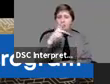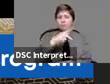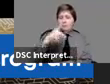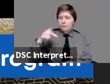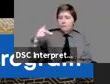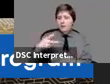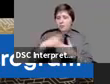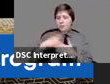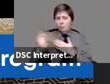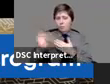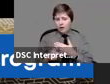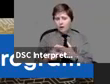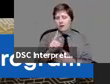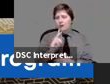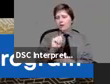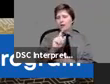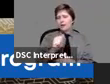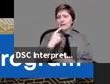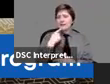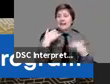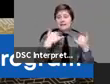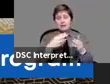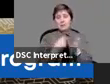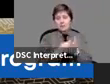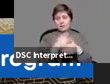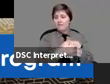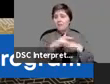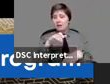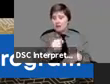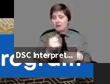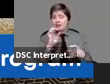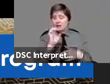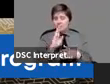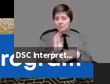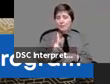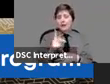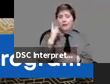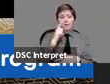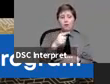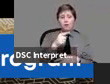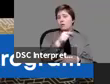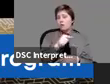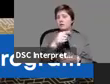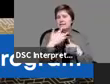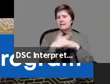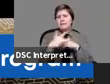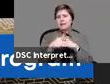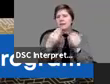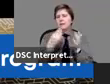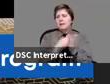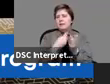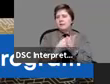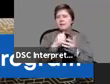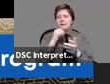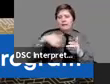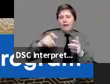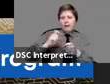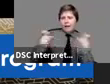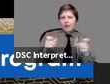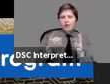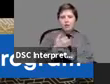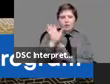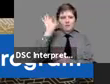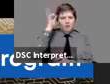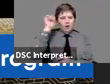PPP program. And Kala mentioned that there's still money available in the bank for, there's still money that hasn't not been deployed by the